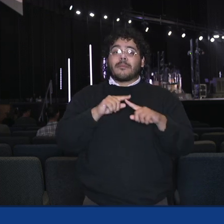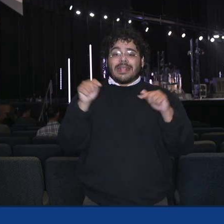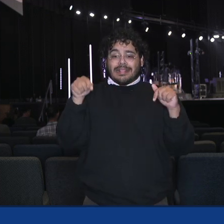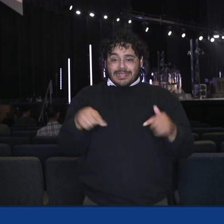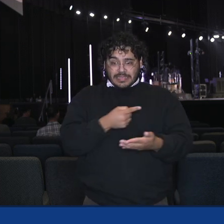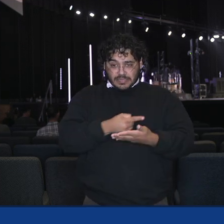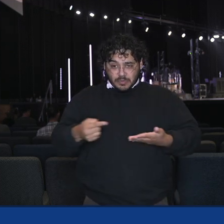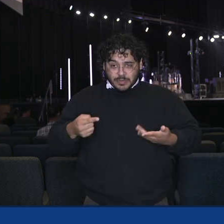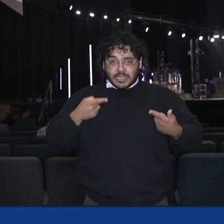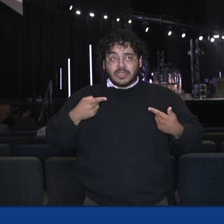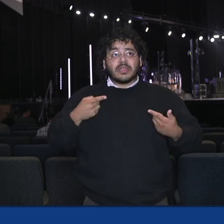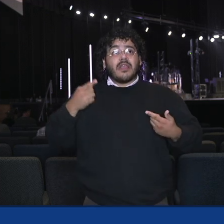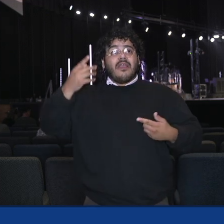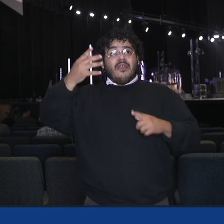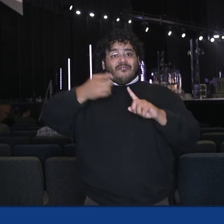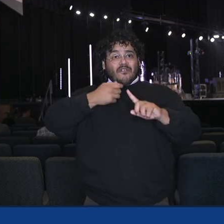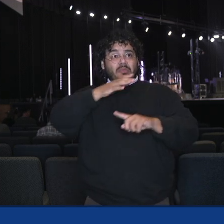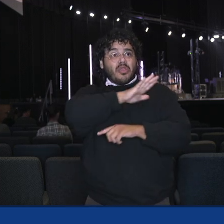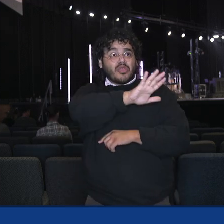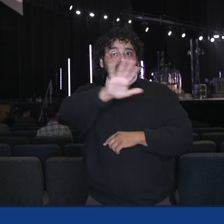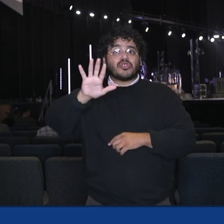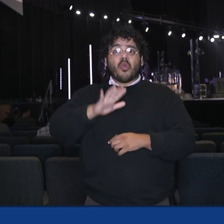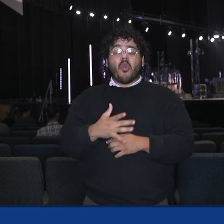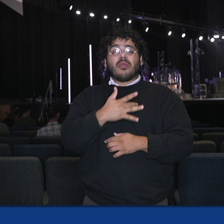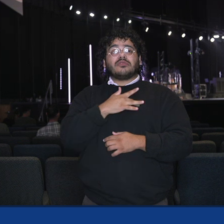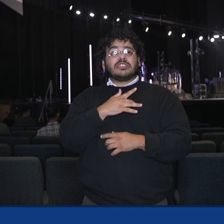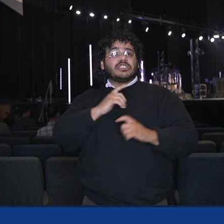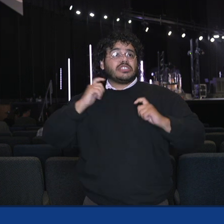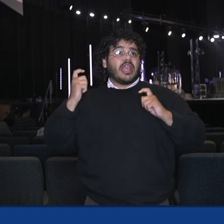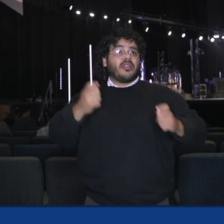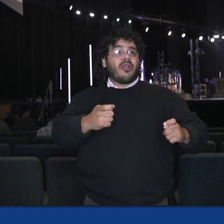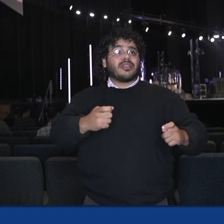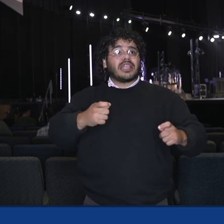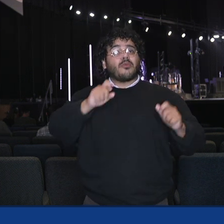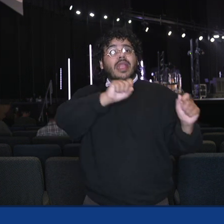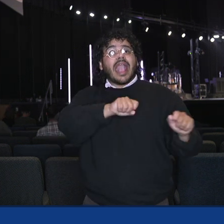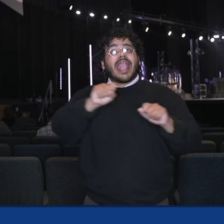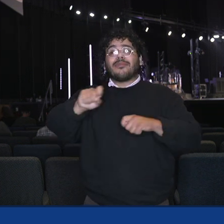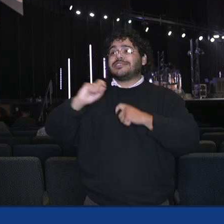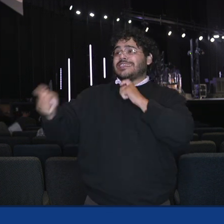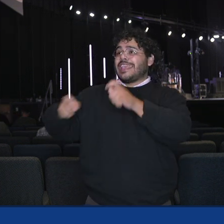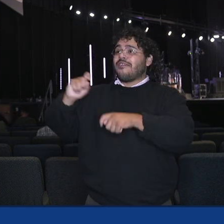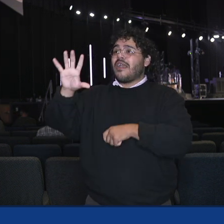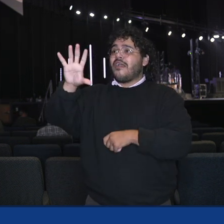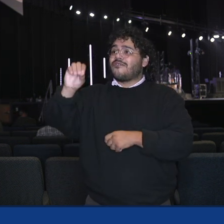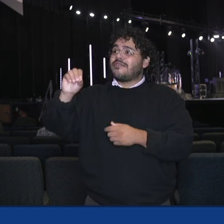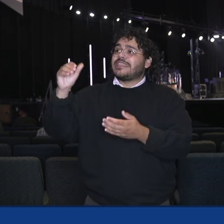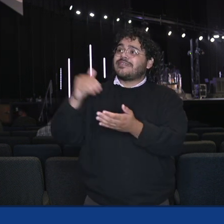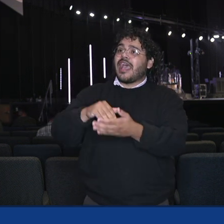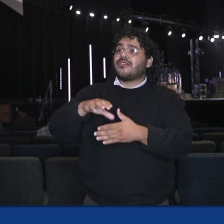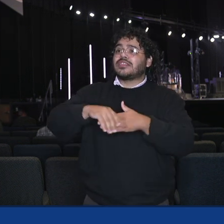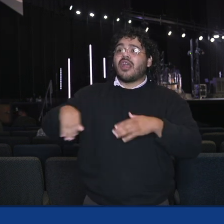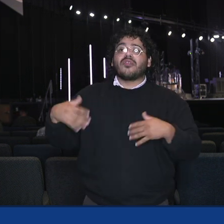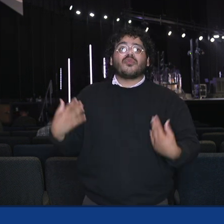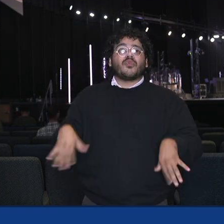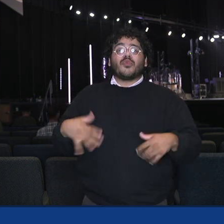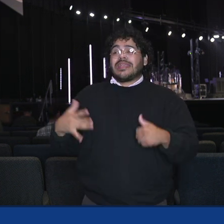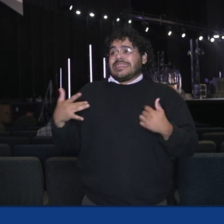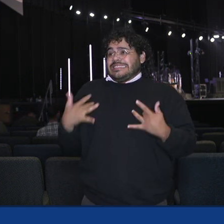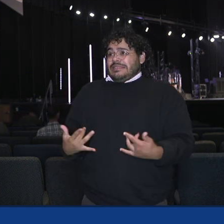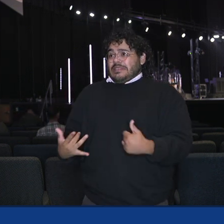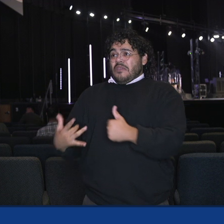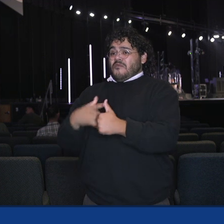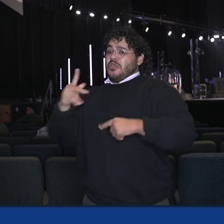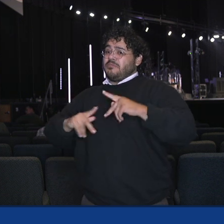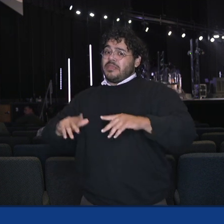your generosity, were able to give their organization $50,000. They are very often the first on the ground. They are